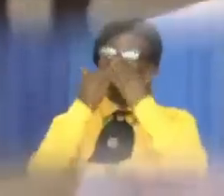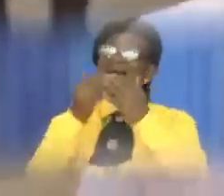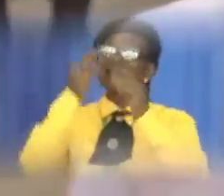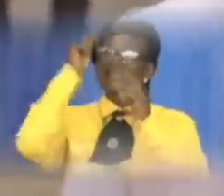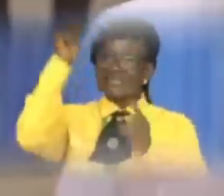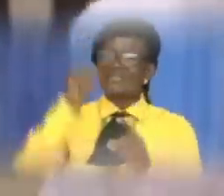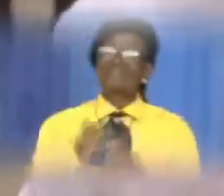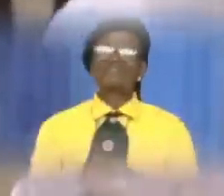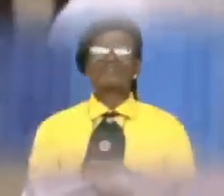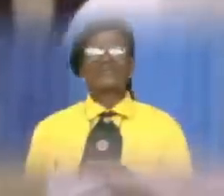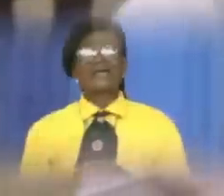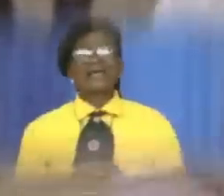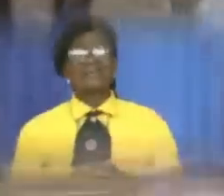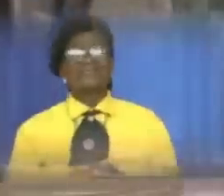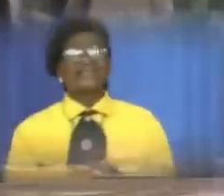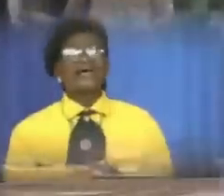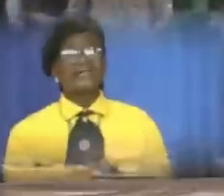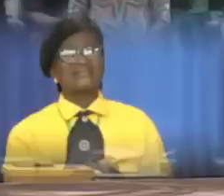You're worthy.